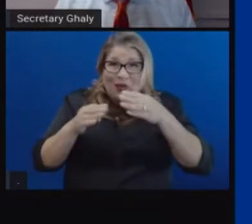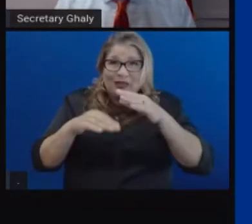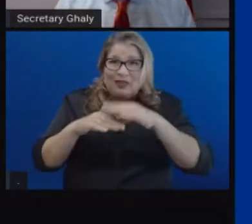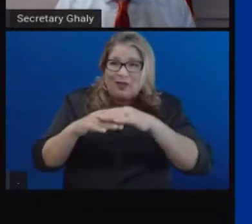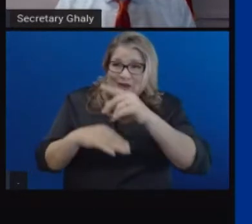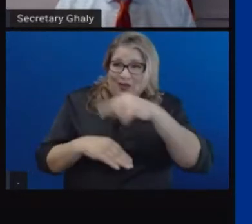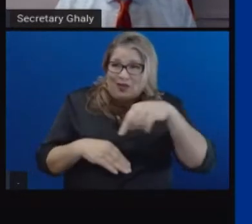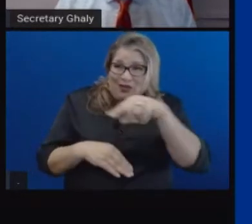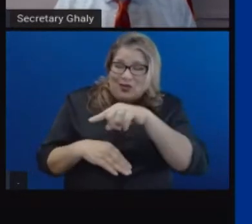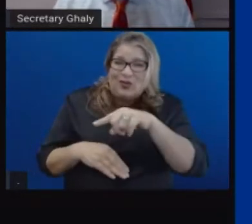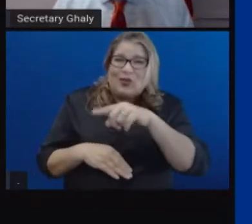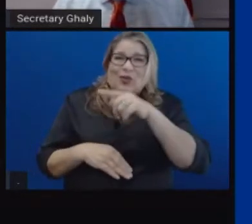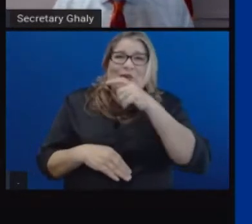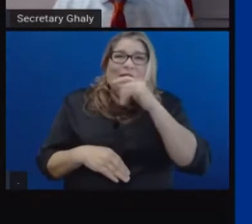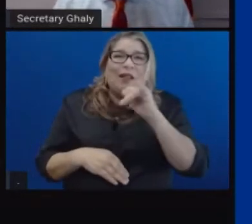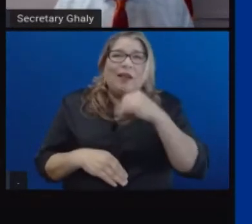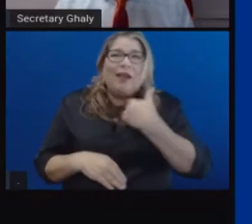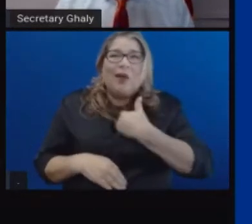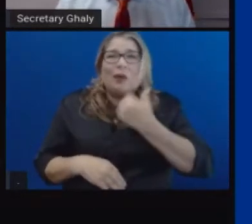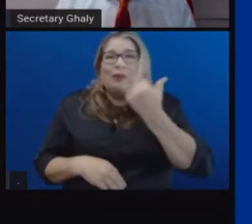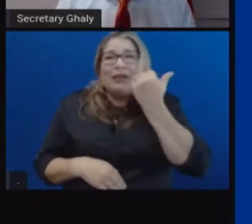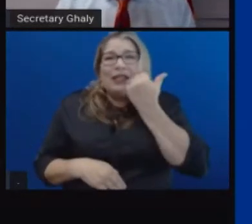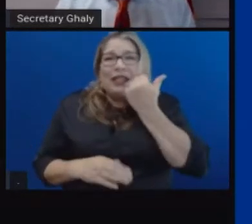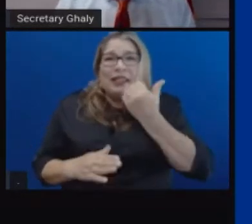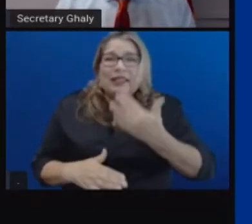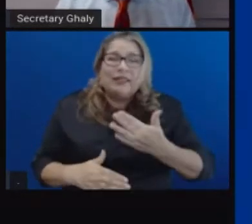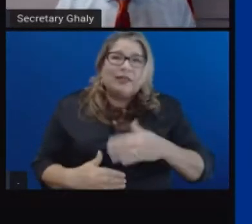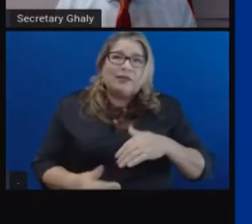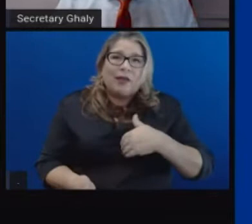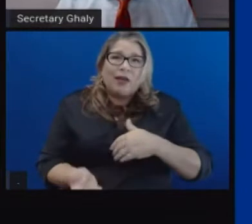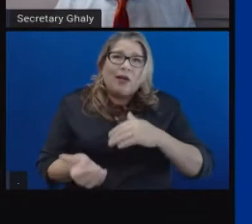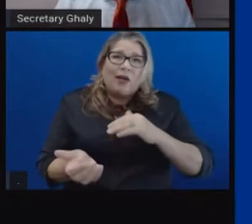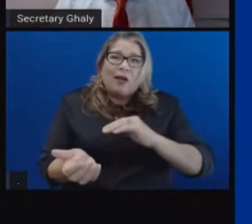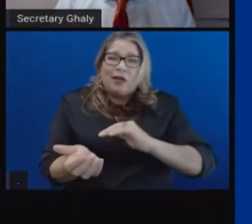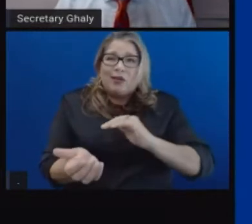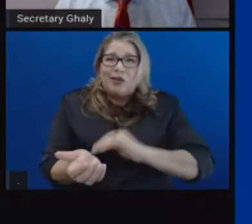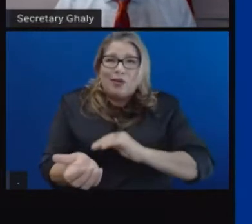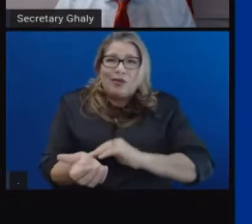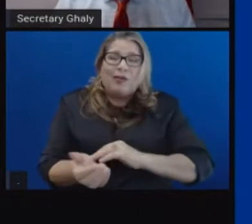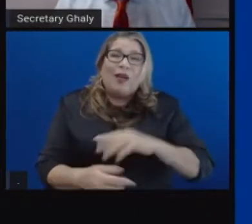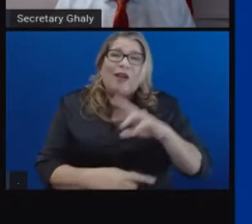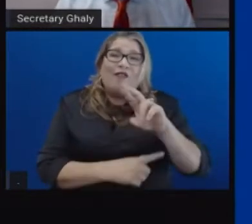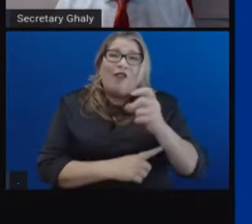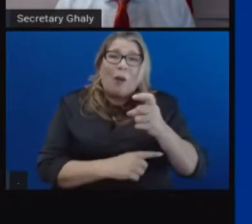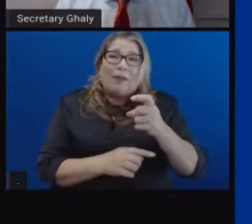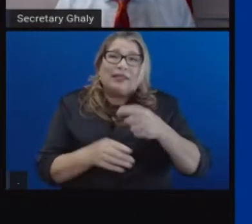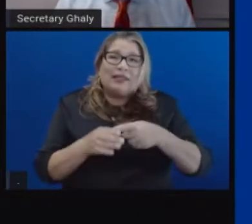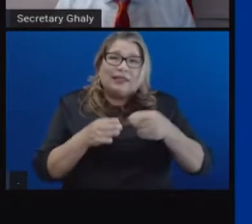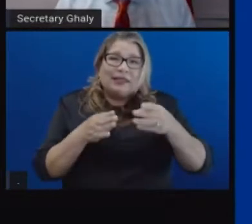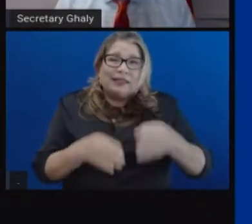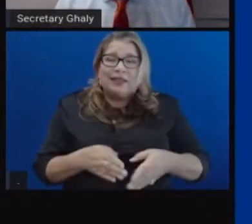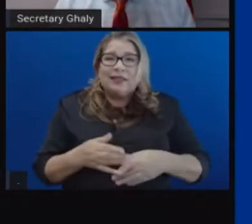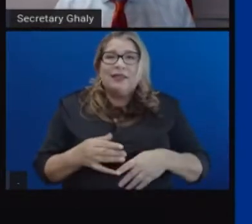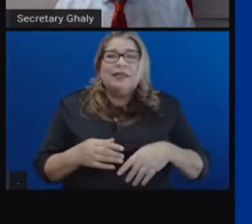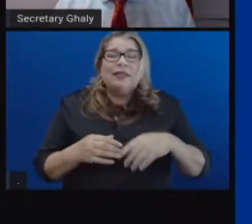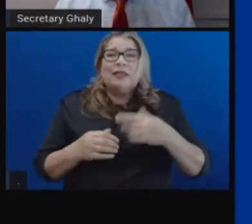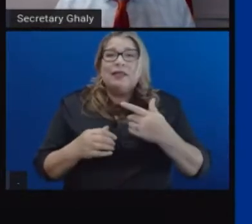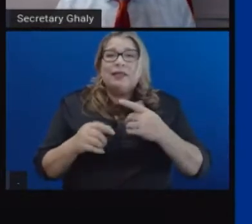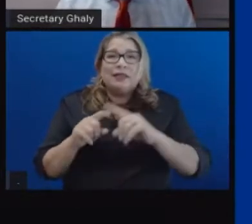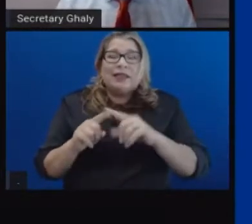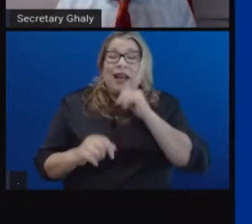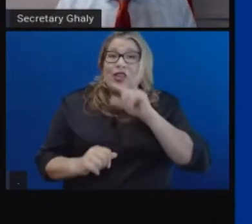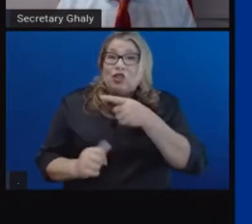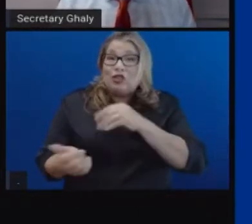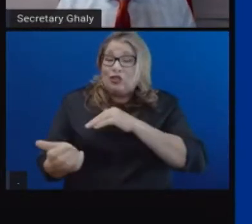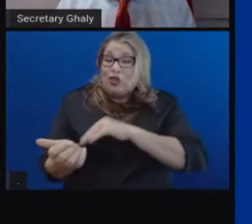those people like our dentists and our pharmacists and our primary care providers and our other specialty care providers, and not just the doctors